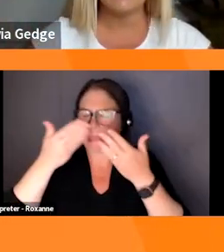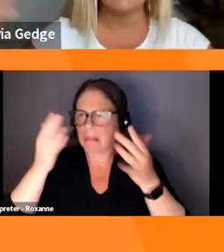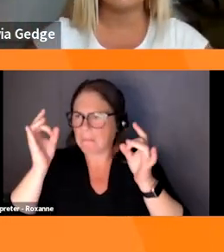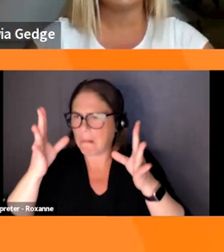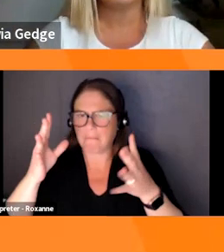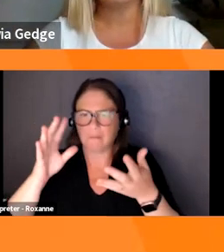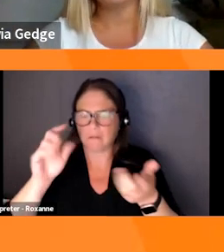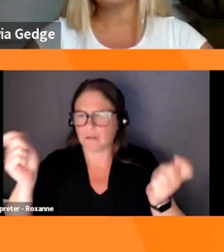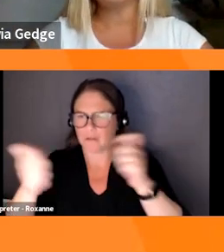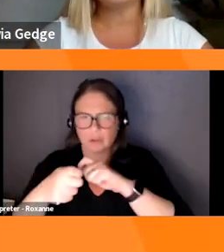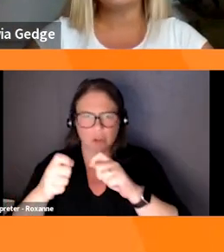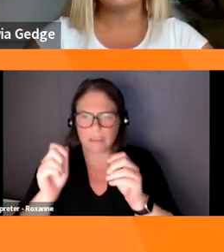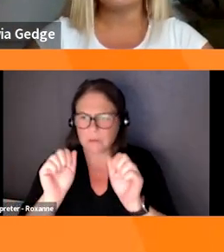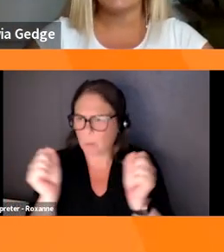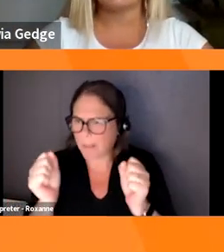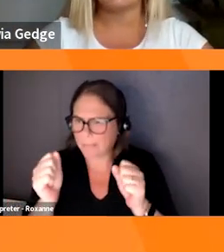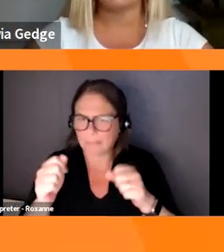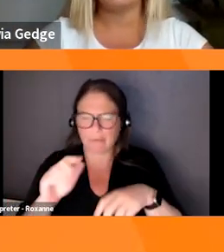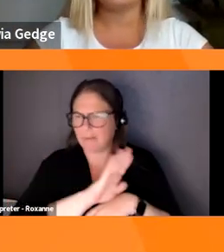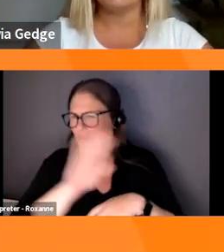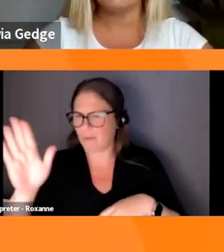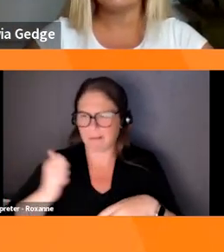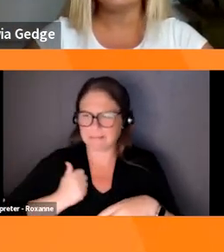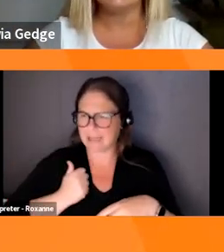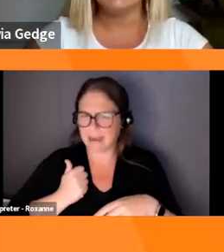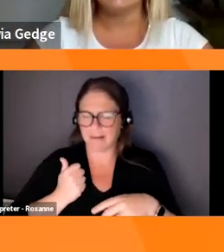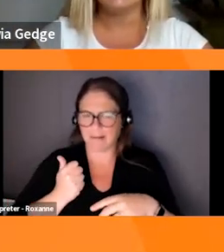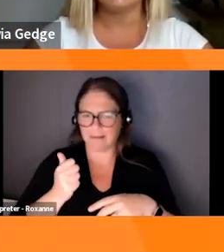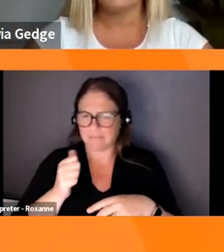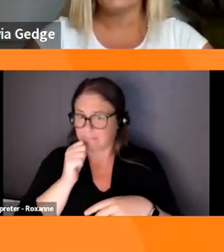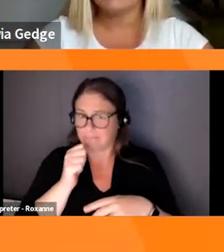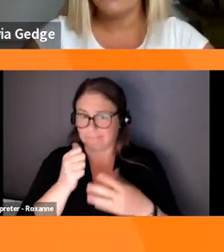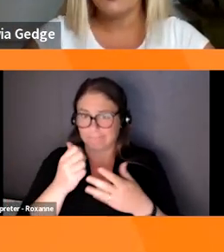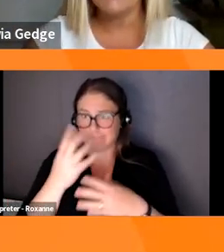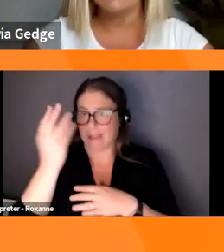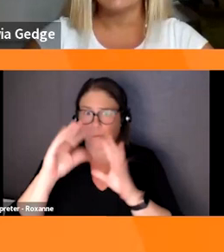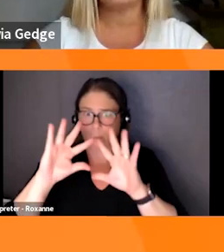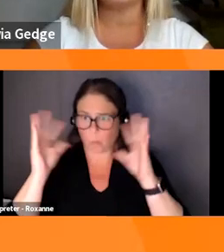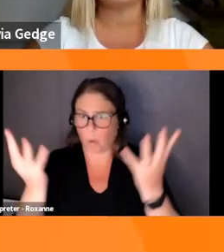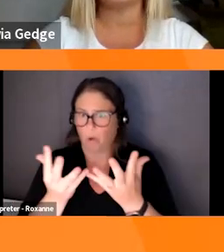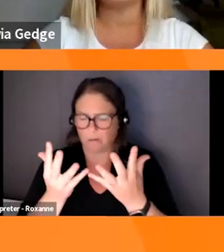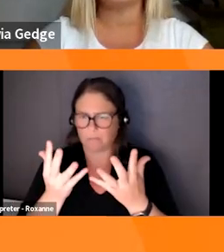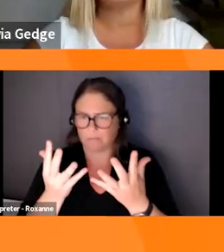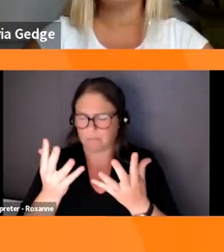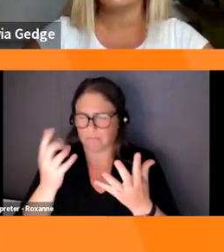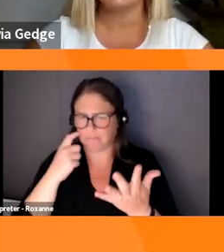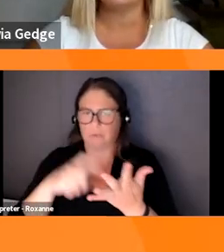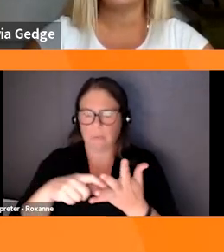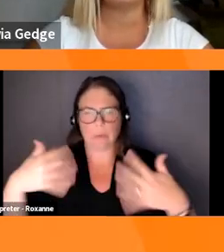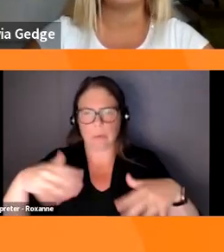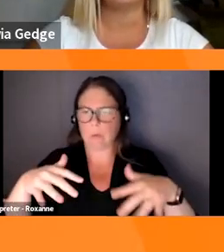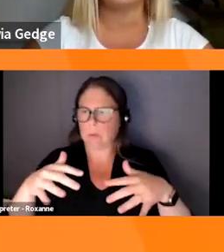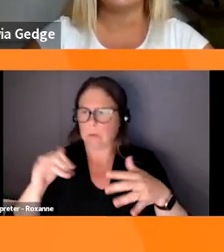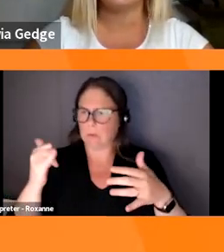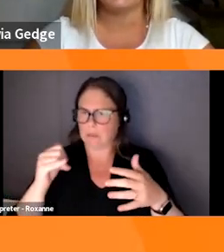coast and even outside of Canada, we are definitely seeing why we need to take climate change